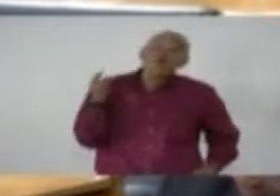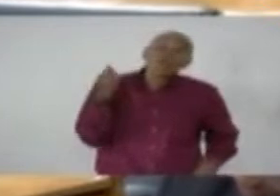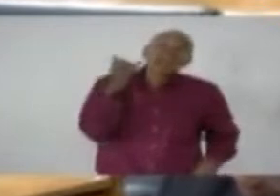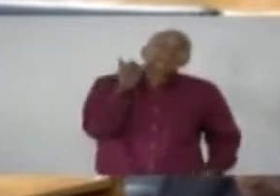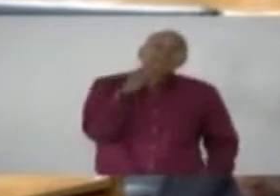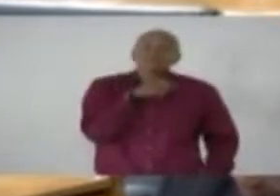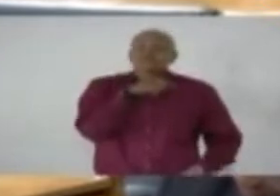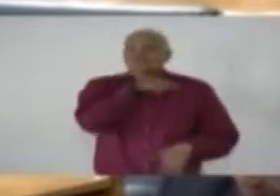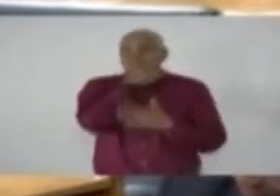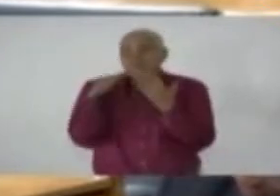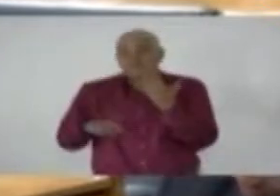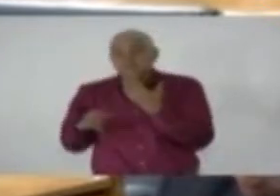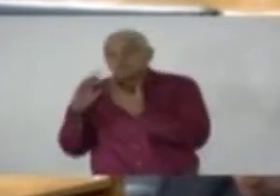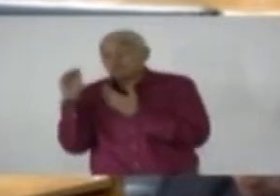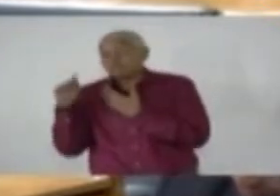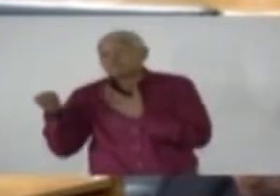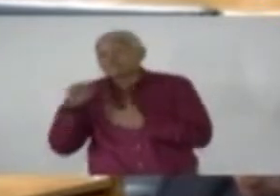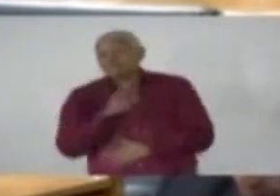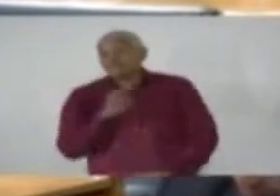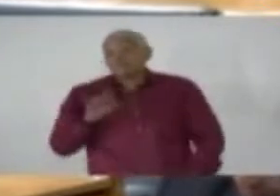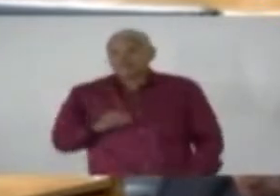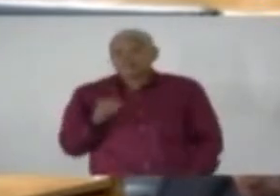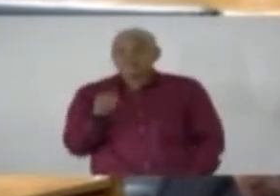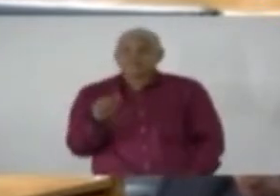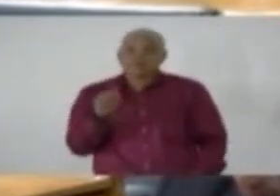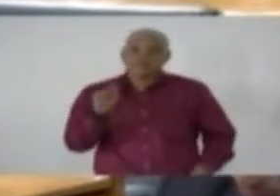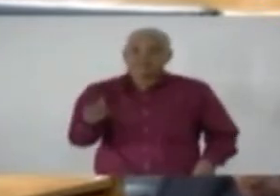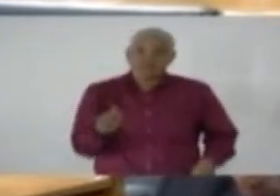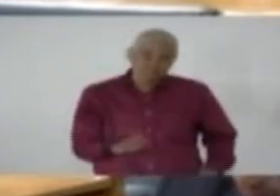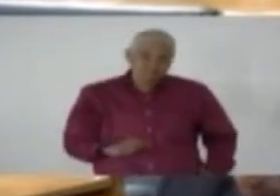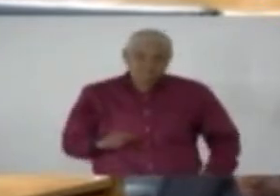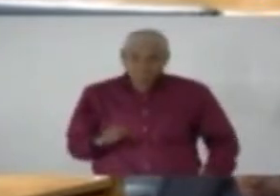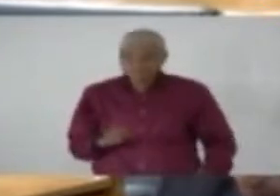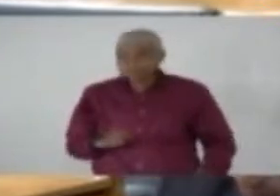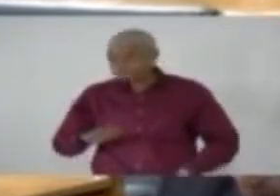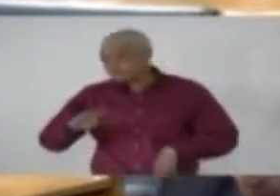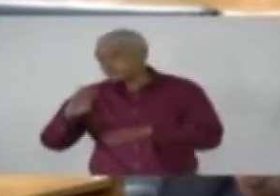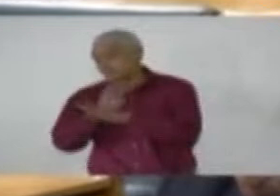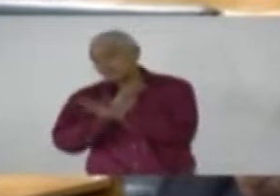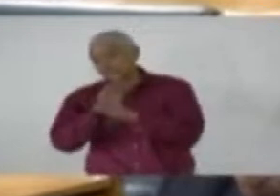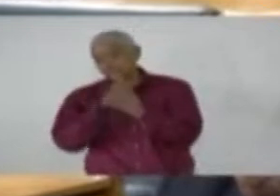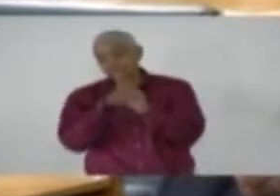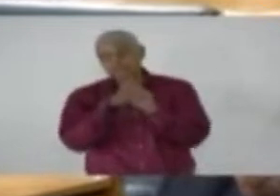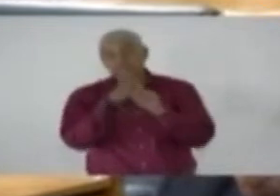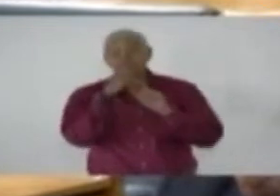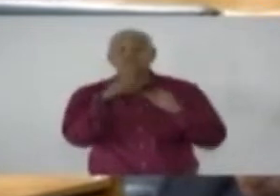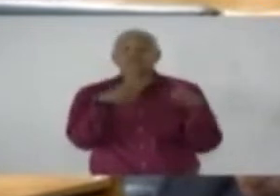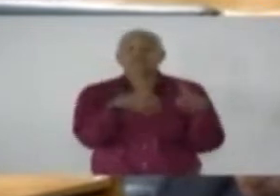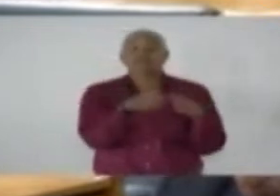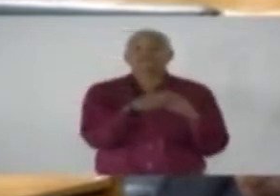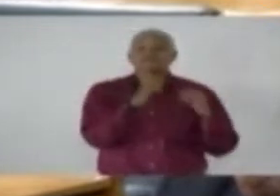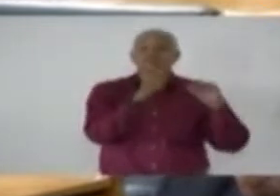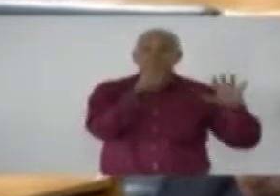these companies and their employees pay taxes. Businesses are the entities which